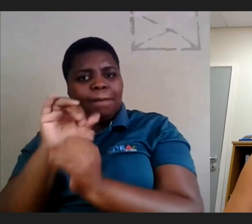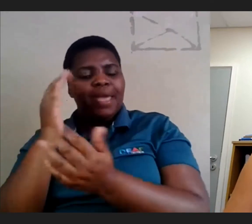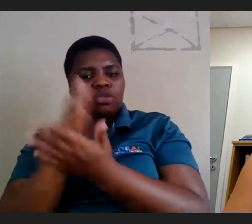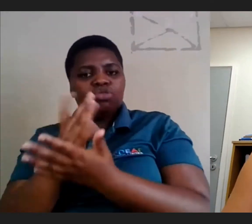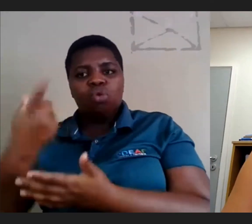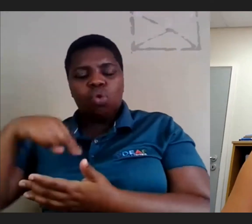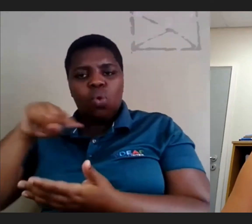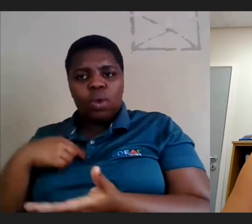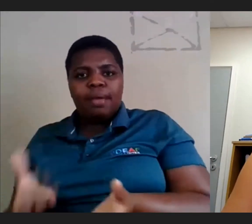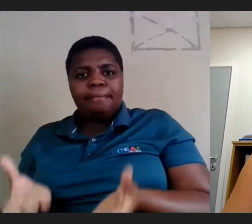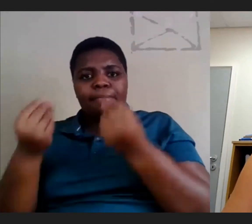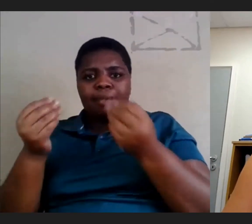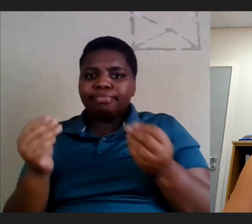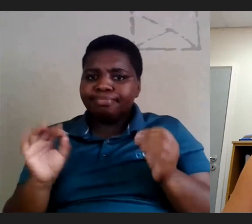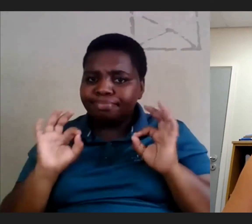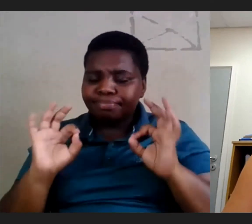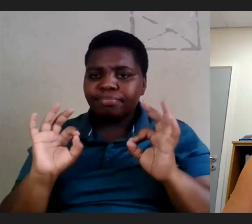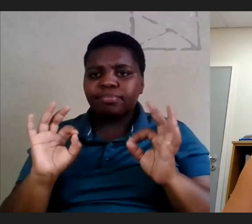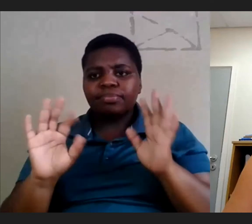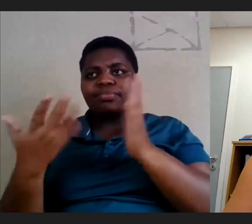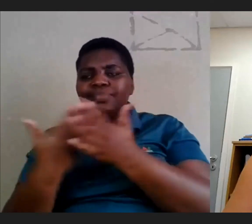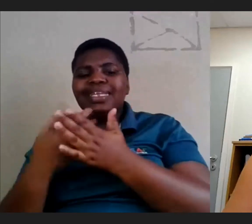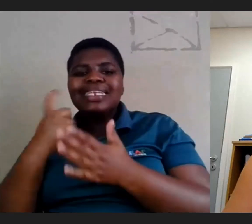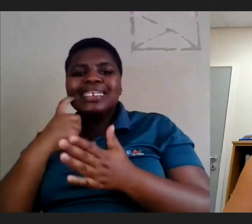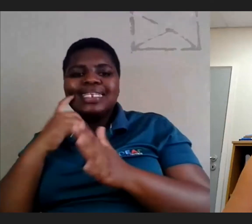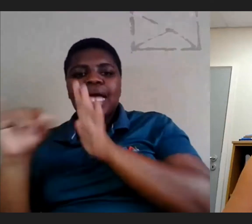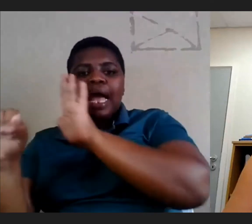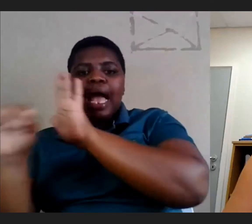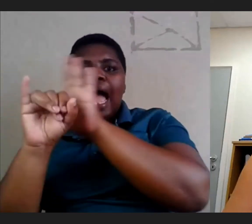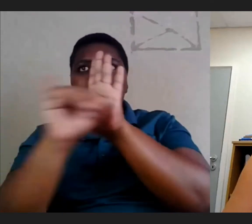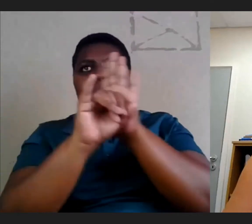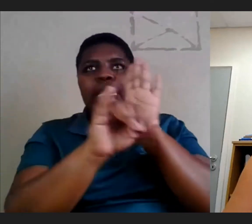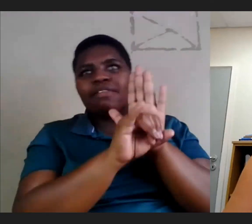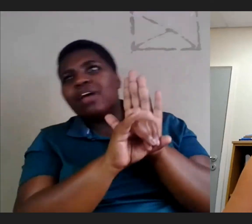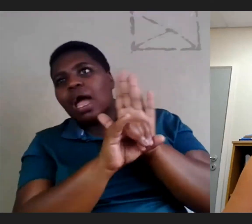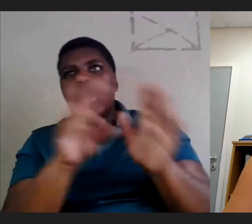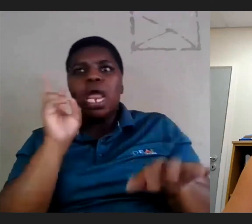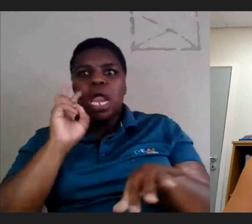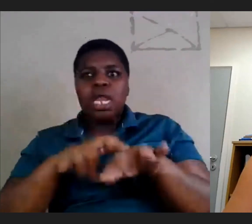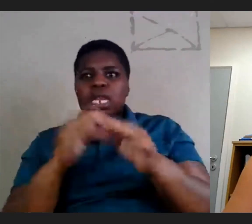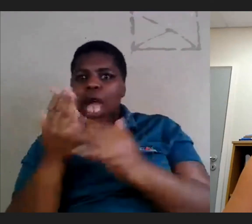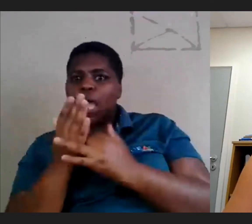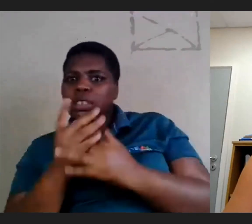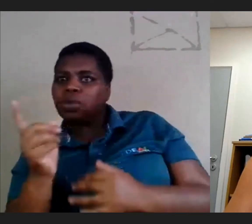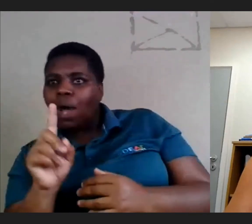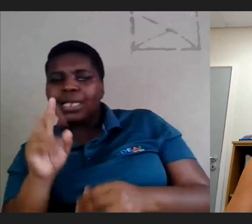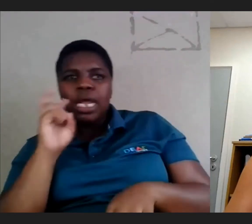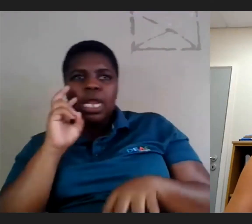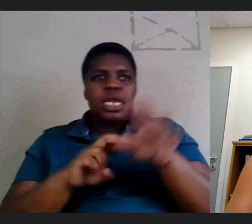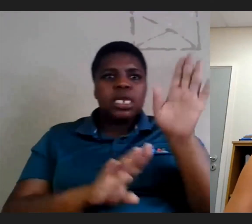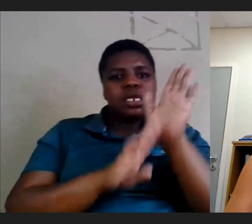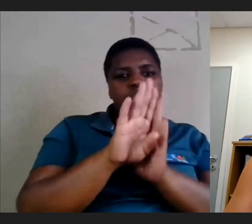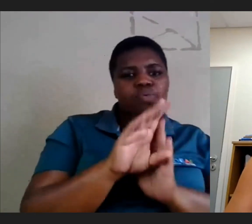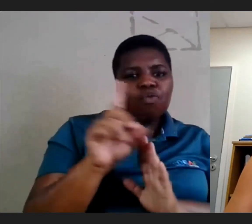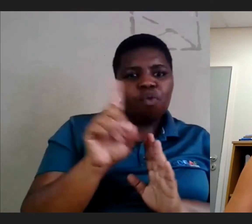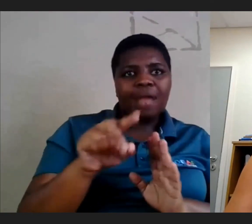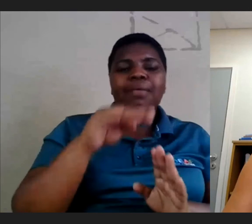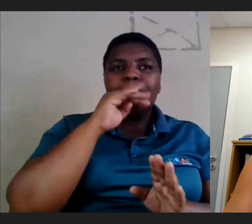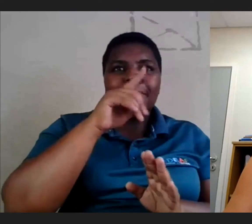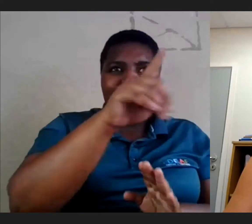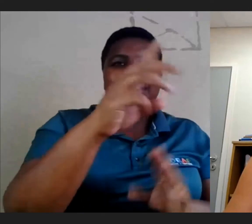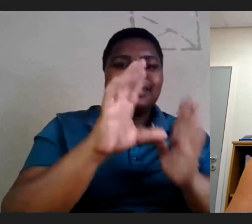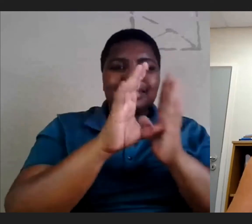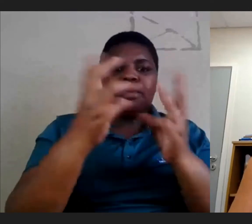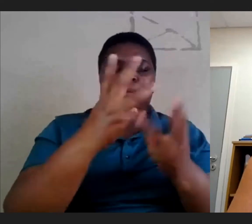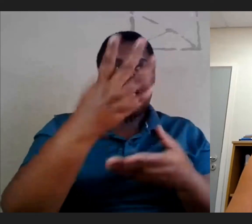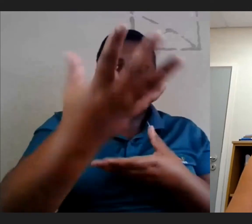enable facilities to identify their gaps in disability accessibility and make improvements by themselves, not waiting for